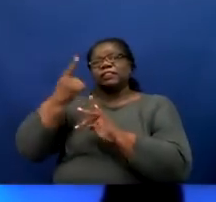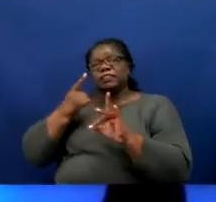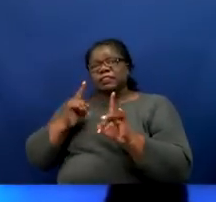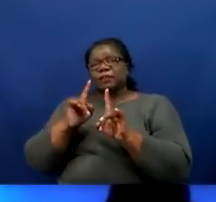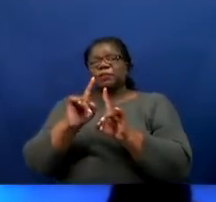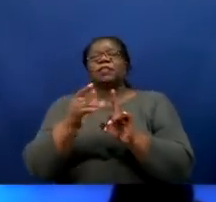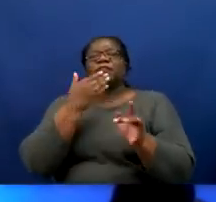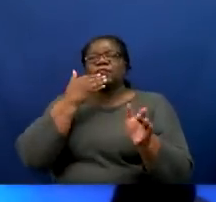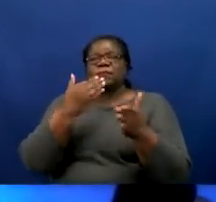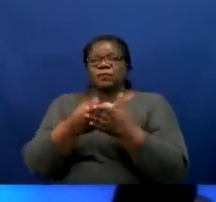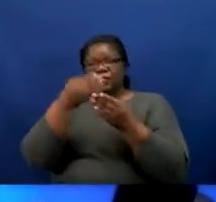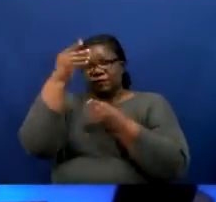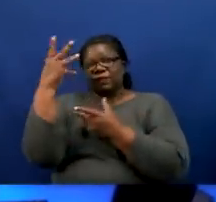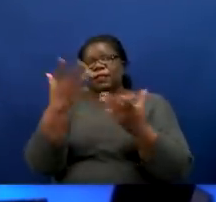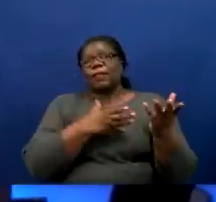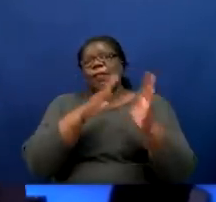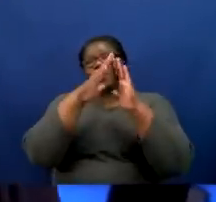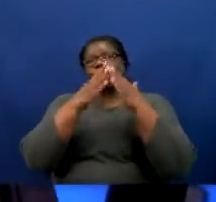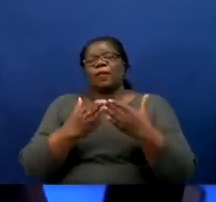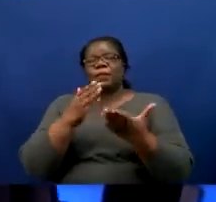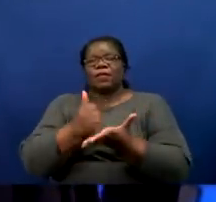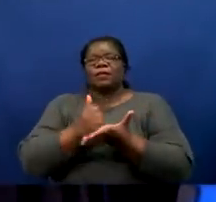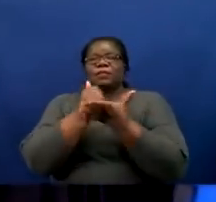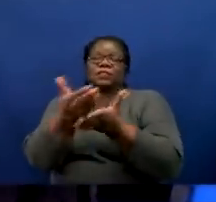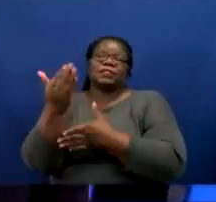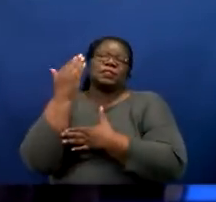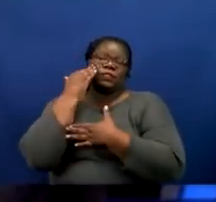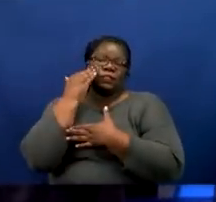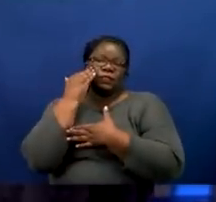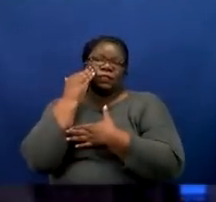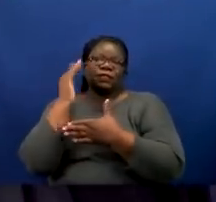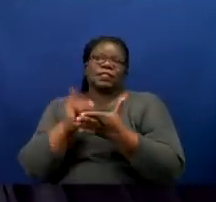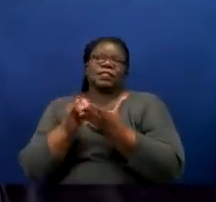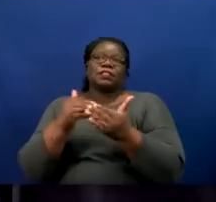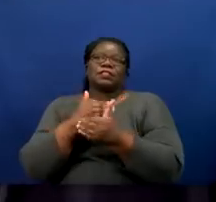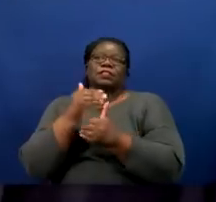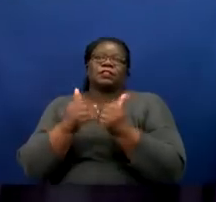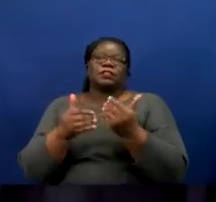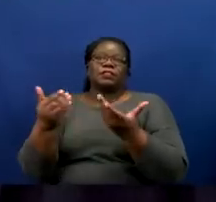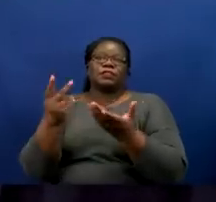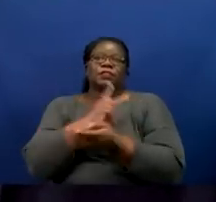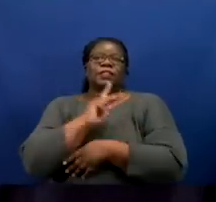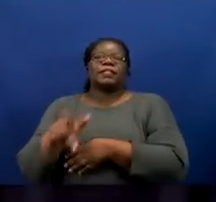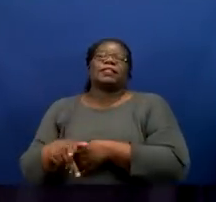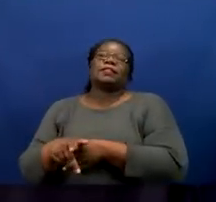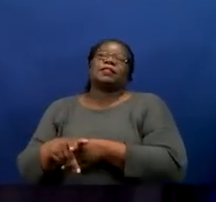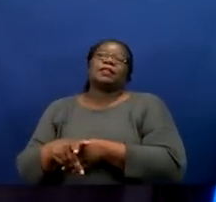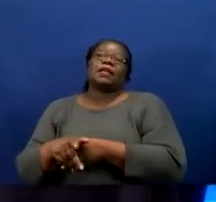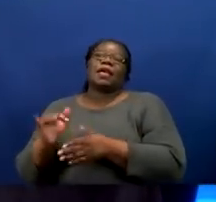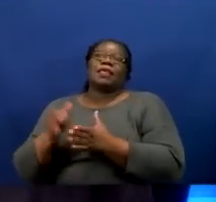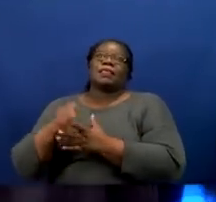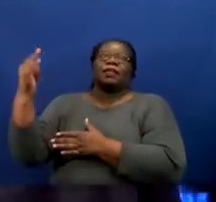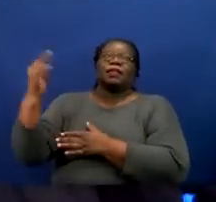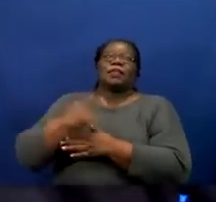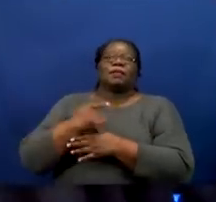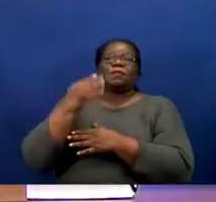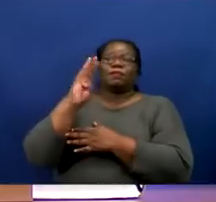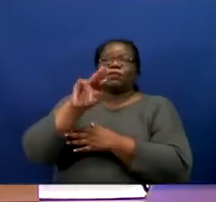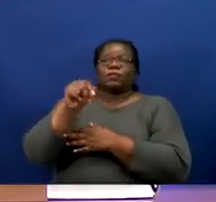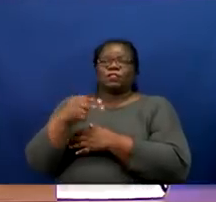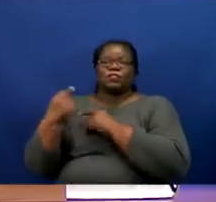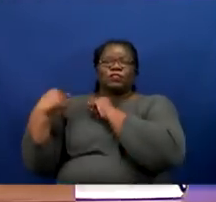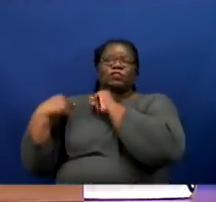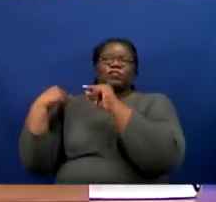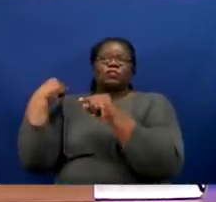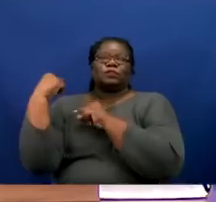news? Because the Bible helps us to know that there's another king that came down through 40 and two generations.